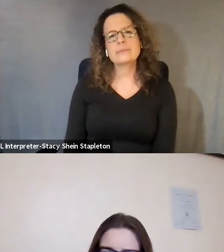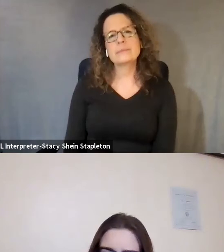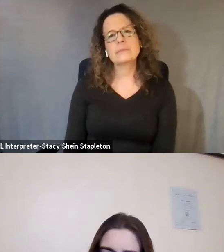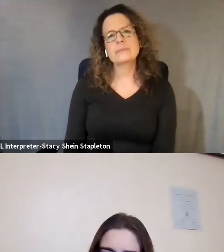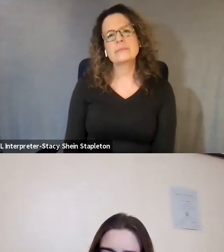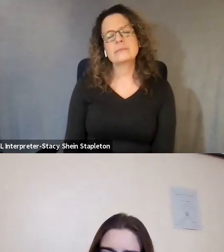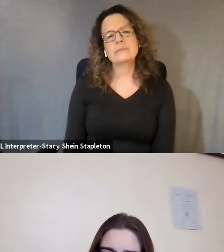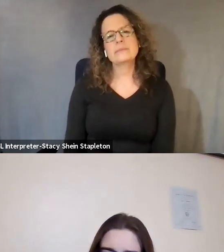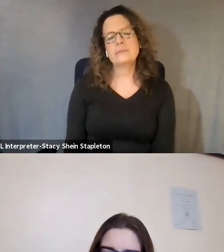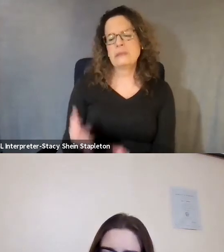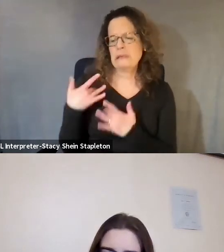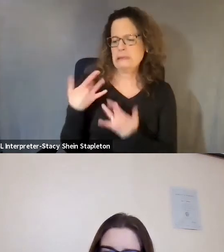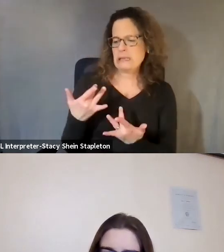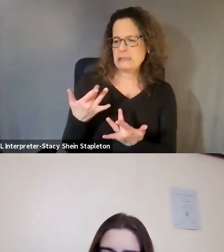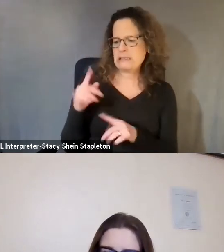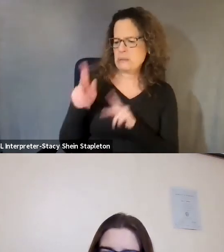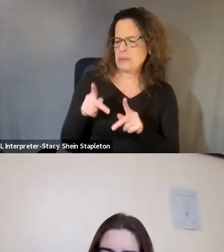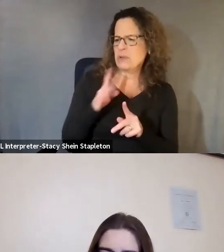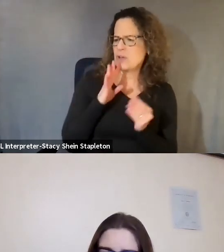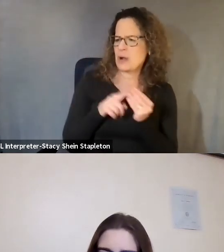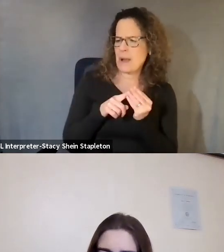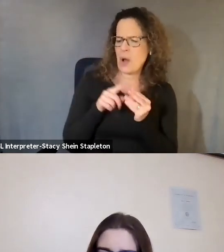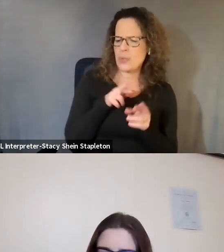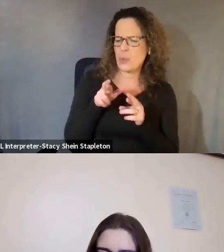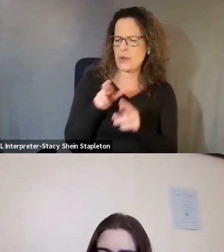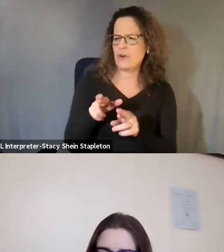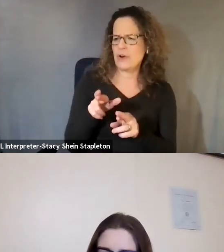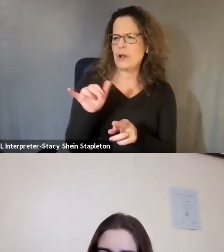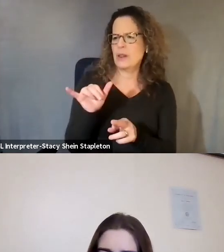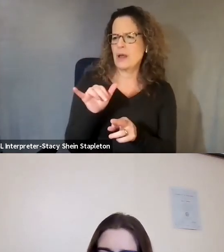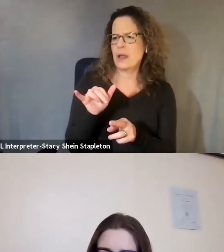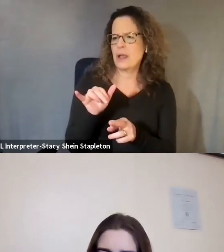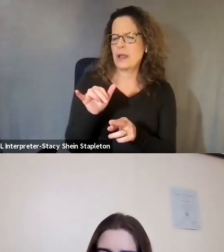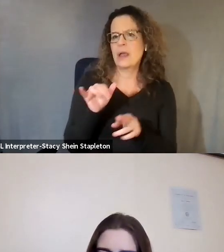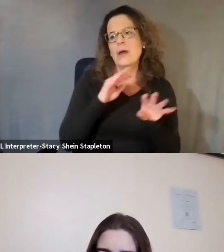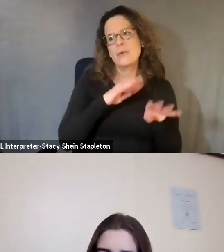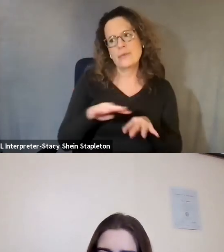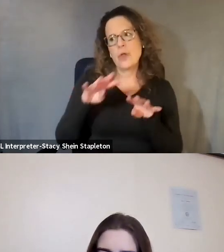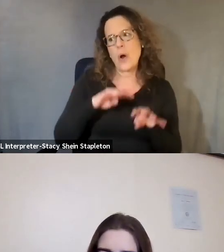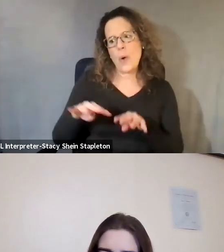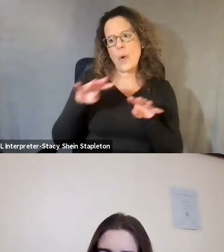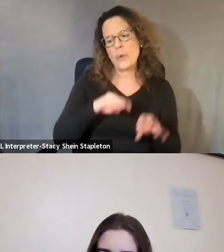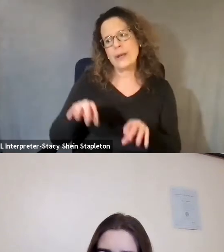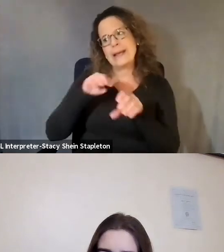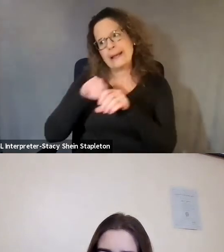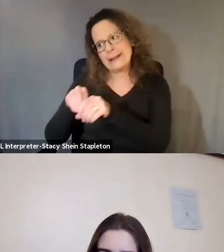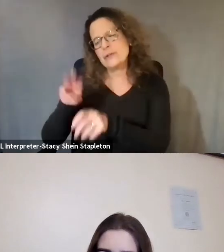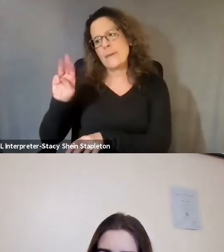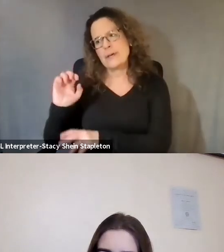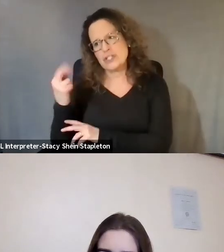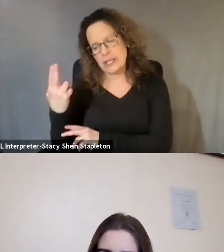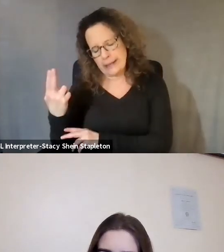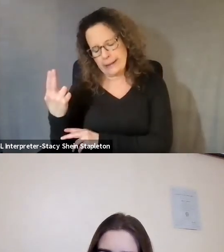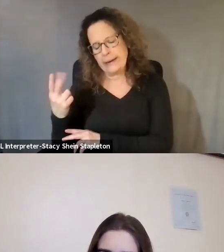there's a tendency to talk about the Chicago River as having once flowed into Lake Michigan, which